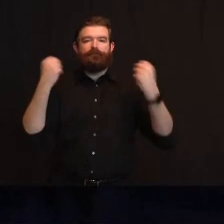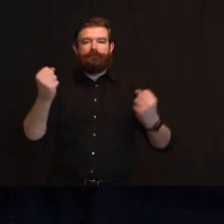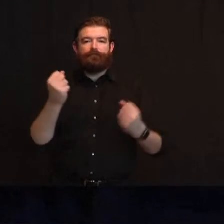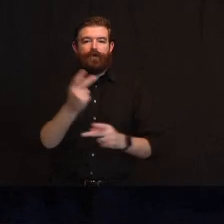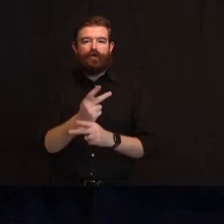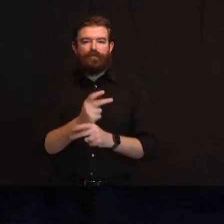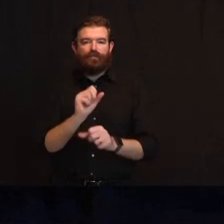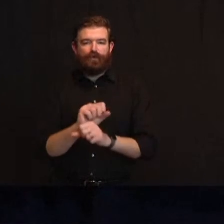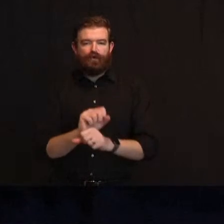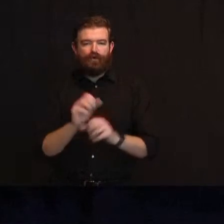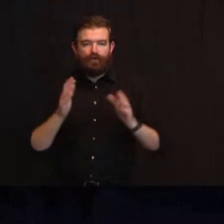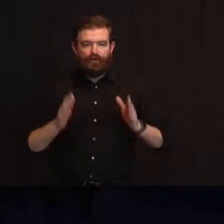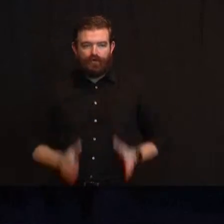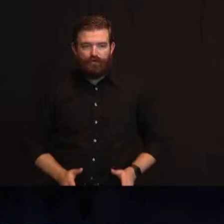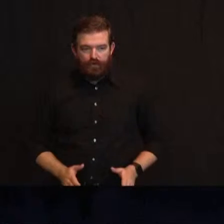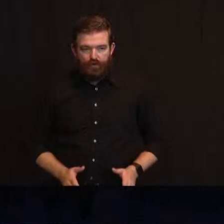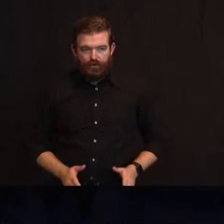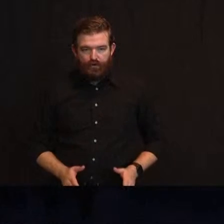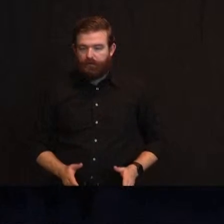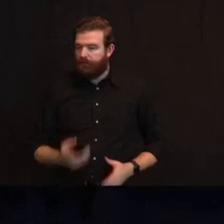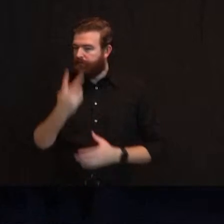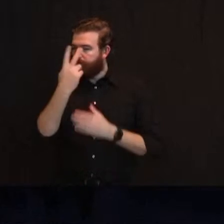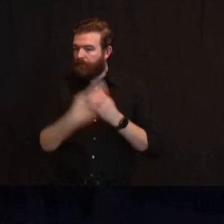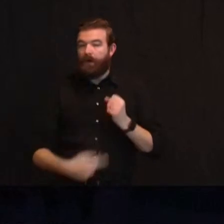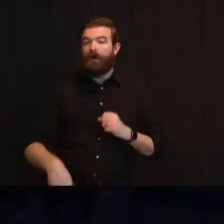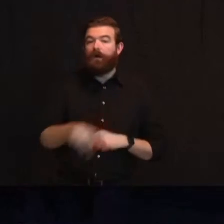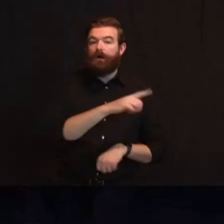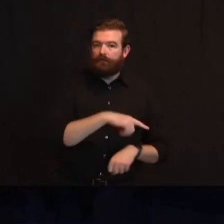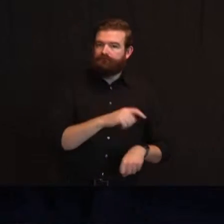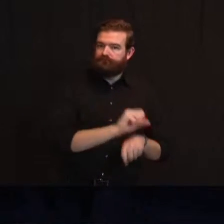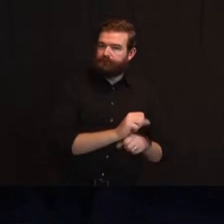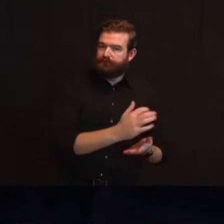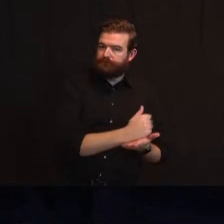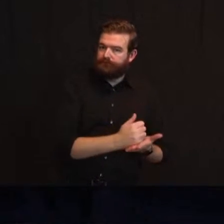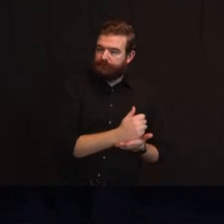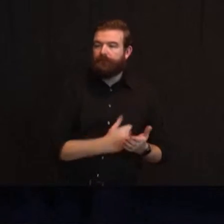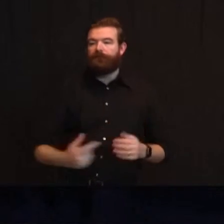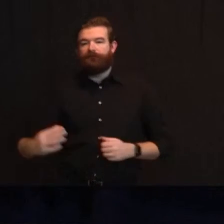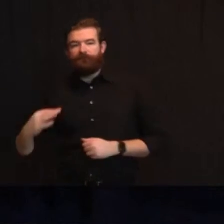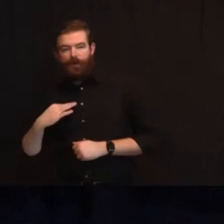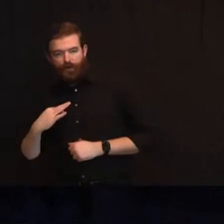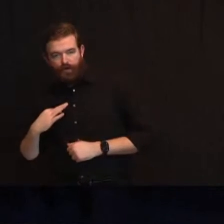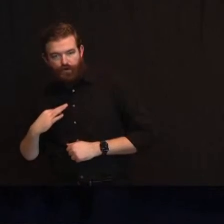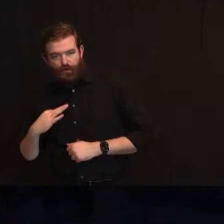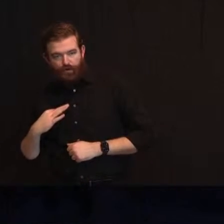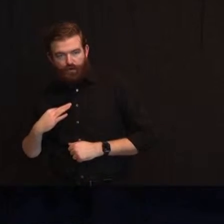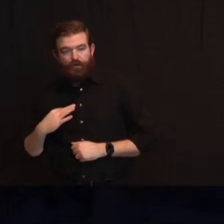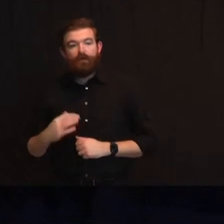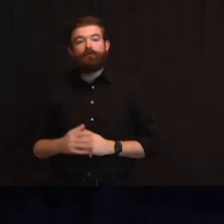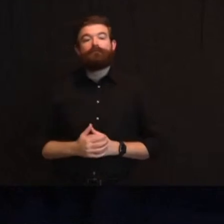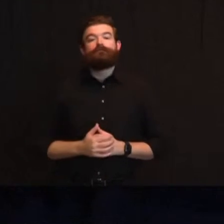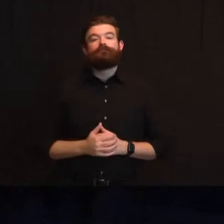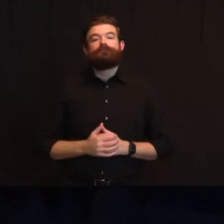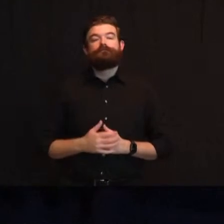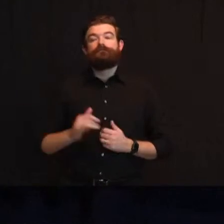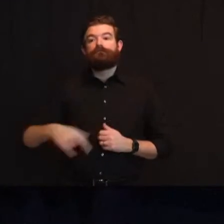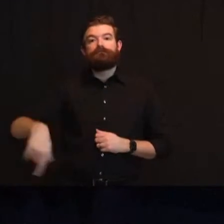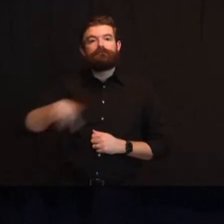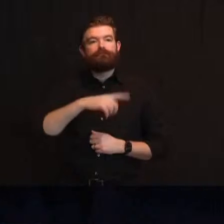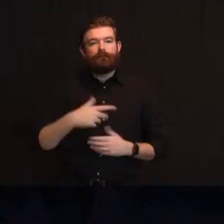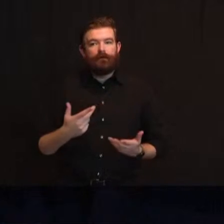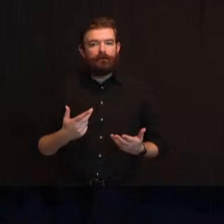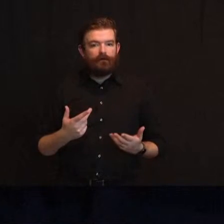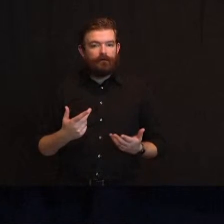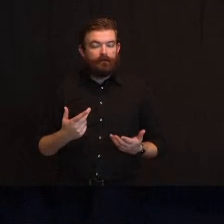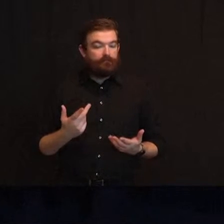persons serving in healthcare settings who have the potential for direct or indirect exposure to